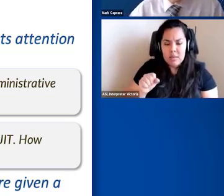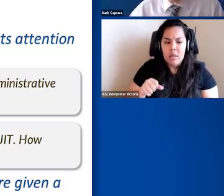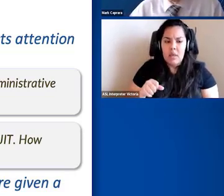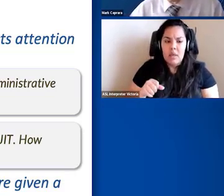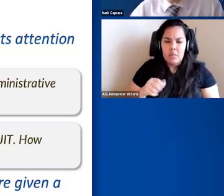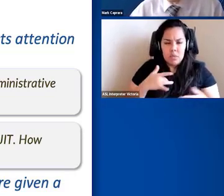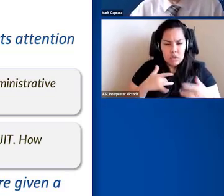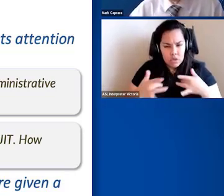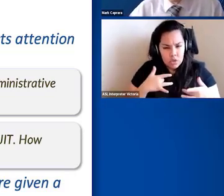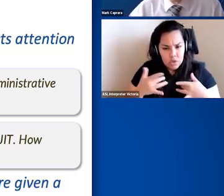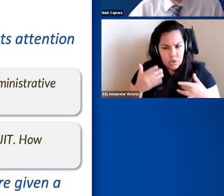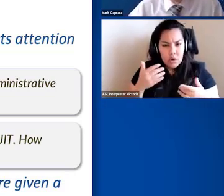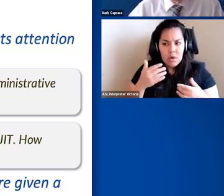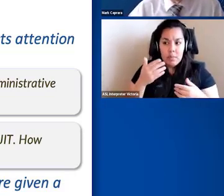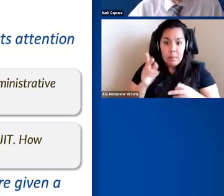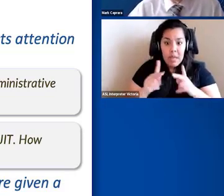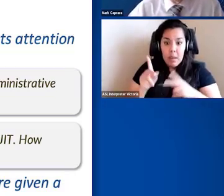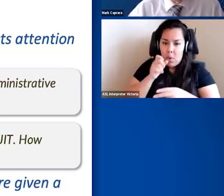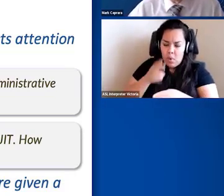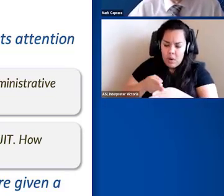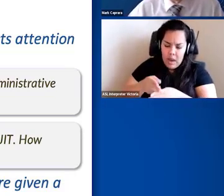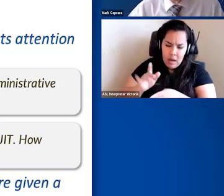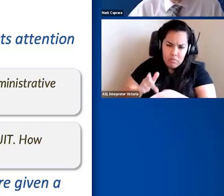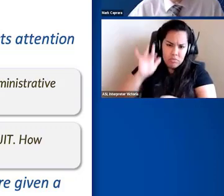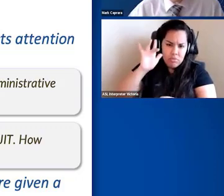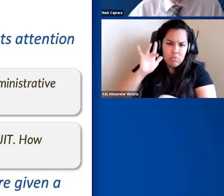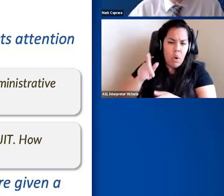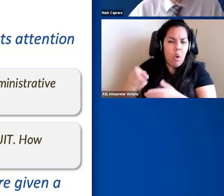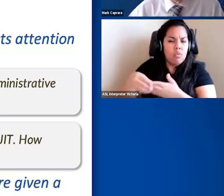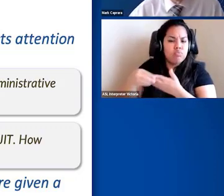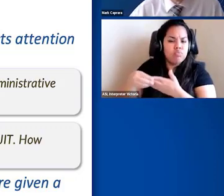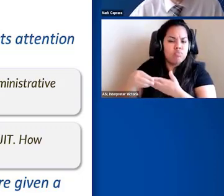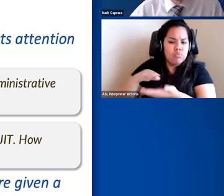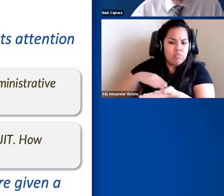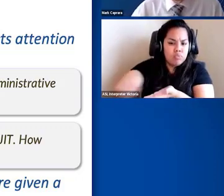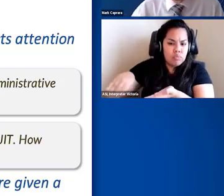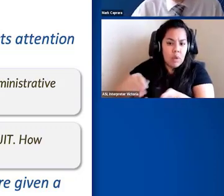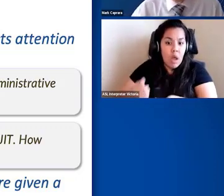and people are given a pass, while others are treated with more scrutiny.